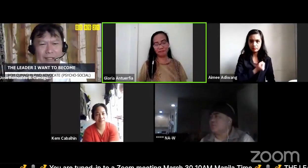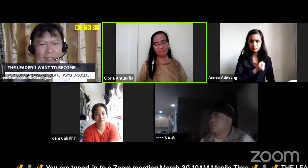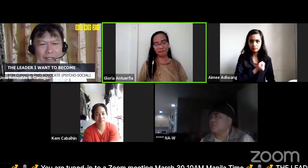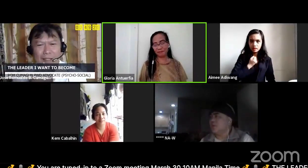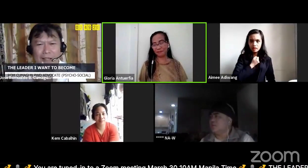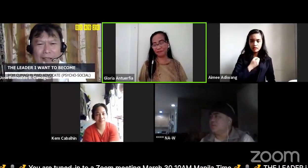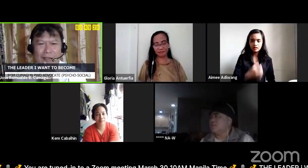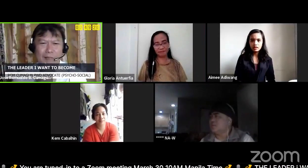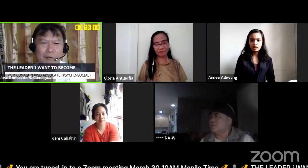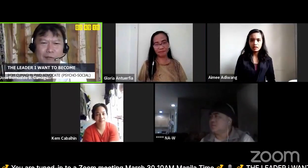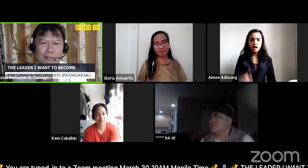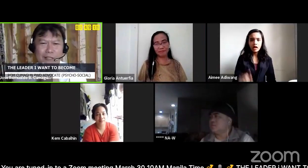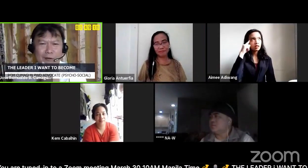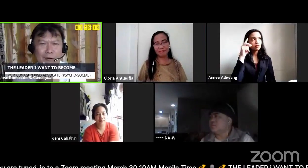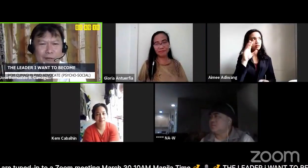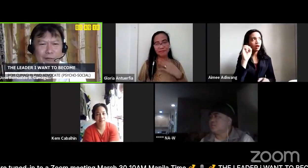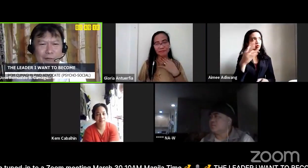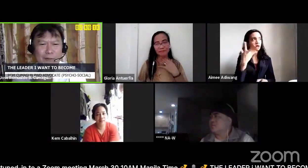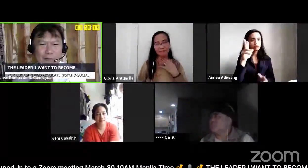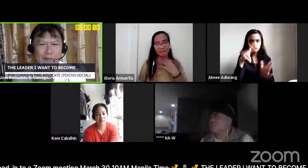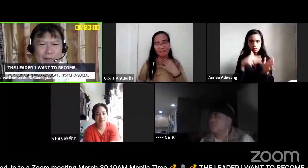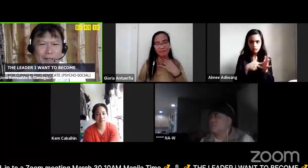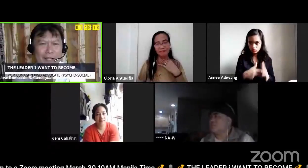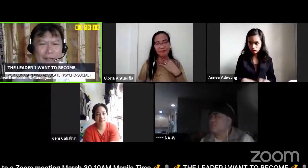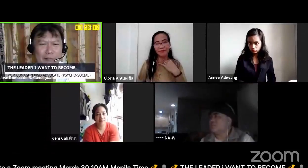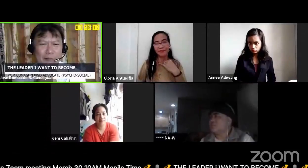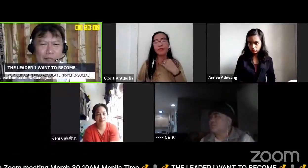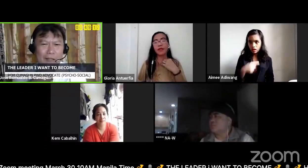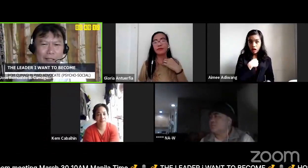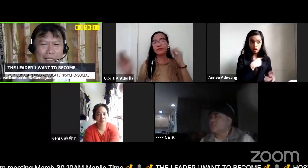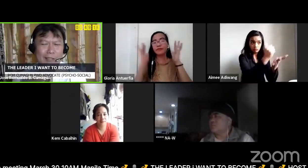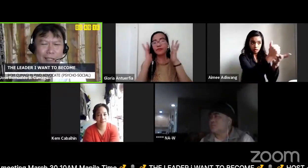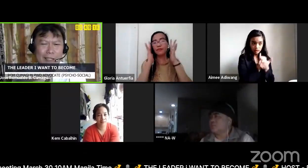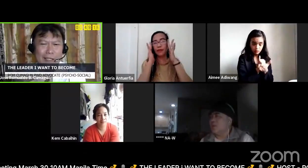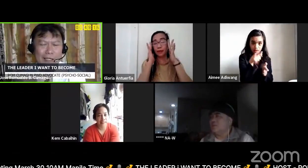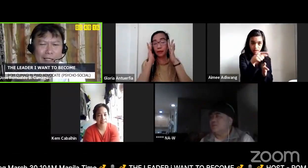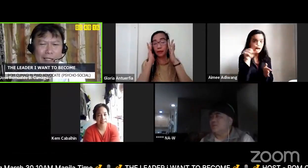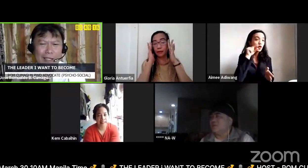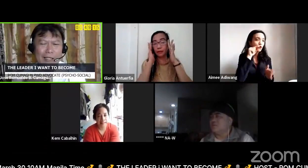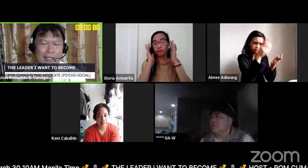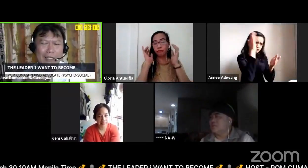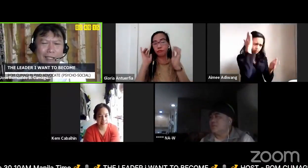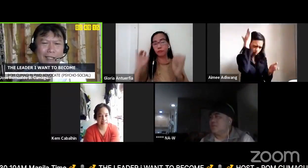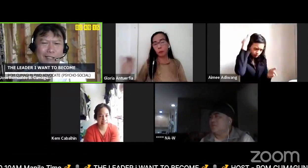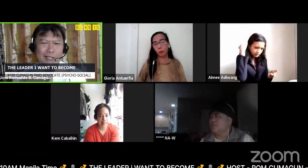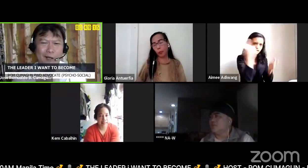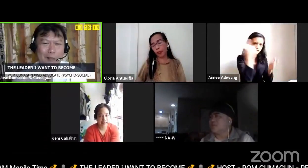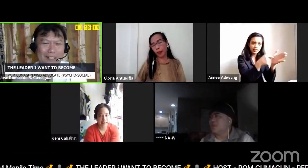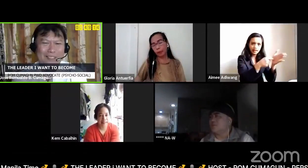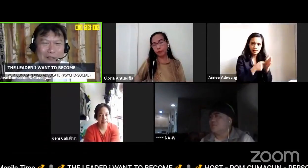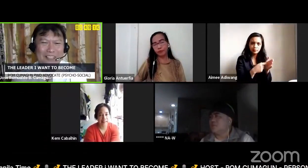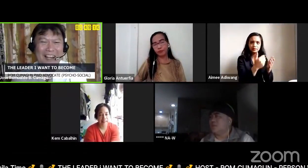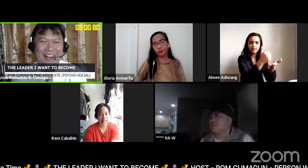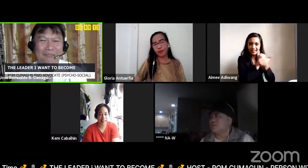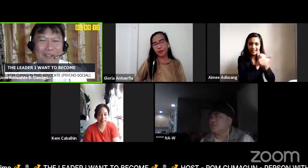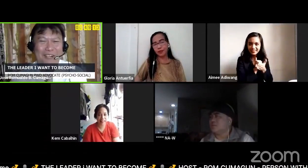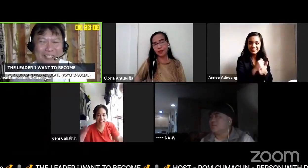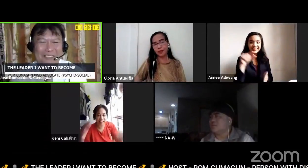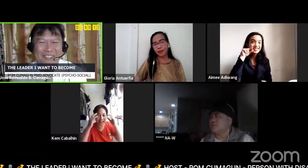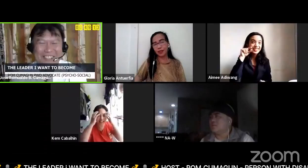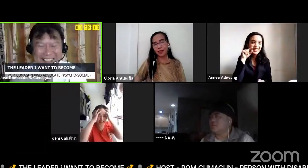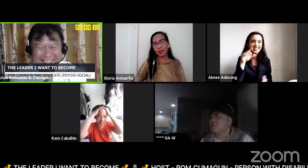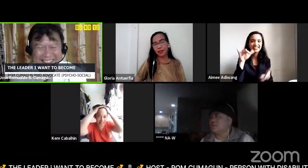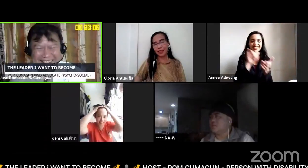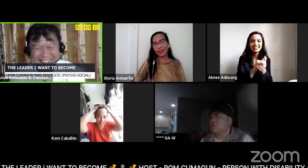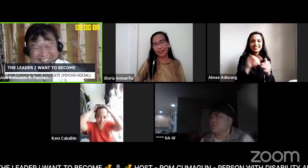So I'm requesting Glo to help me with that. And si Glo is doing the